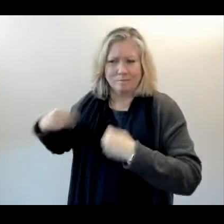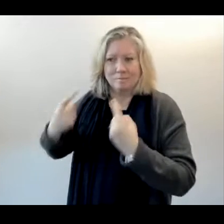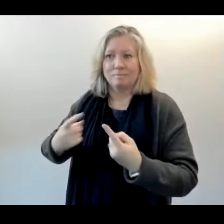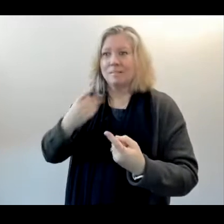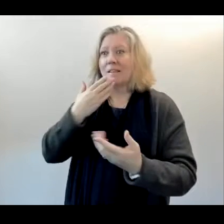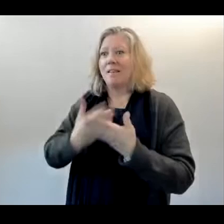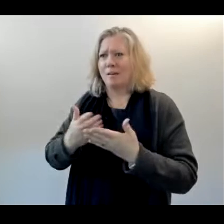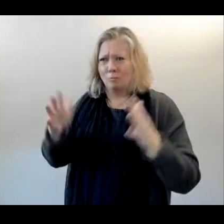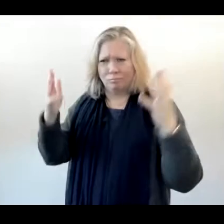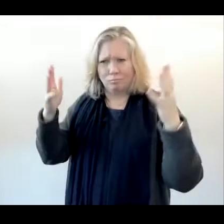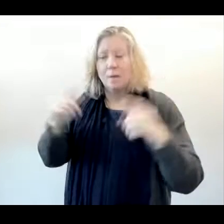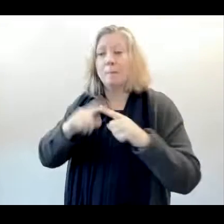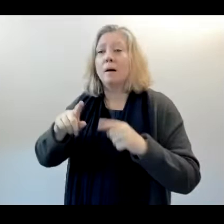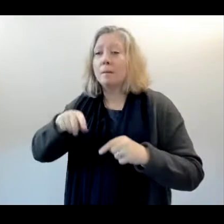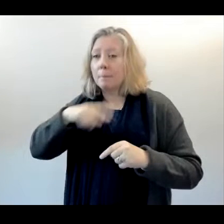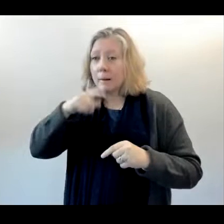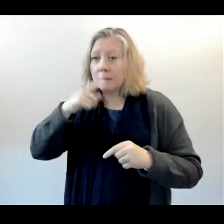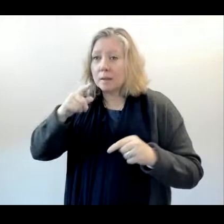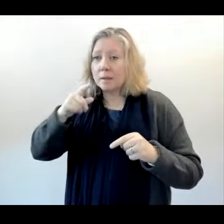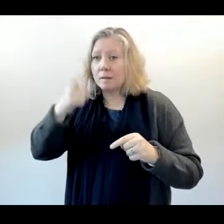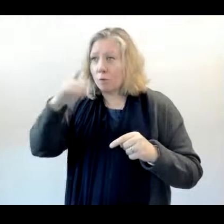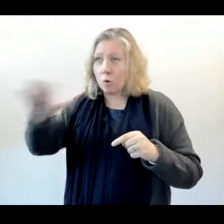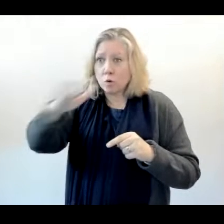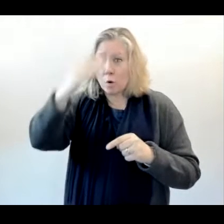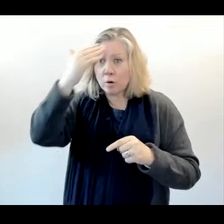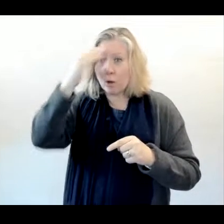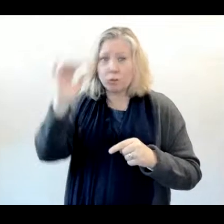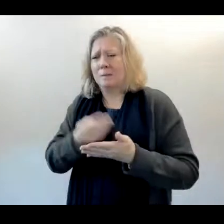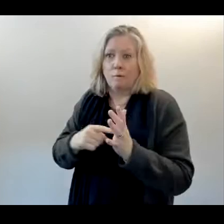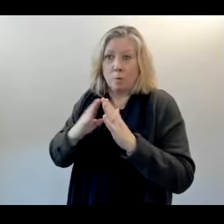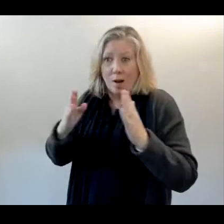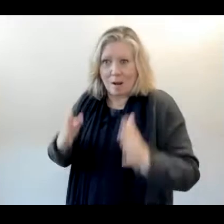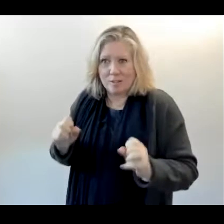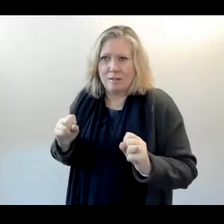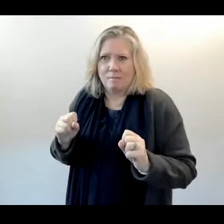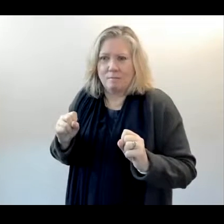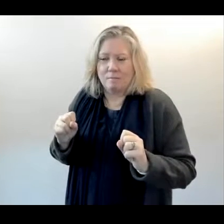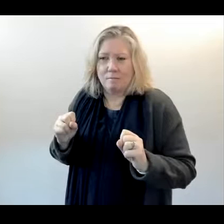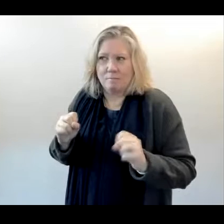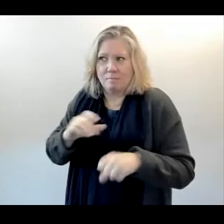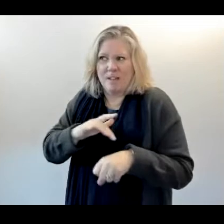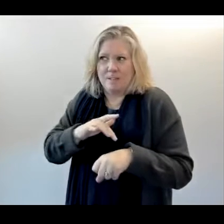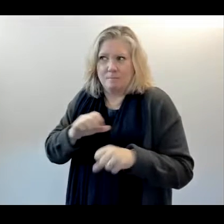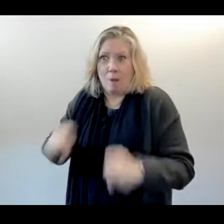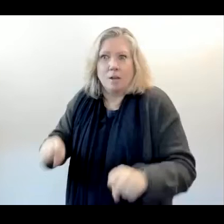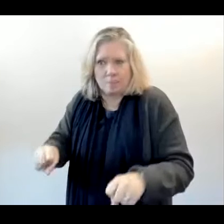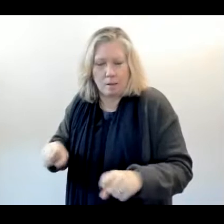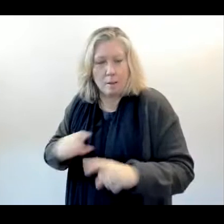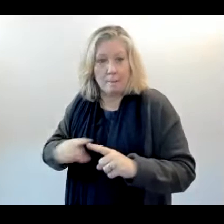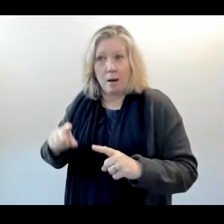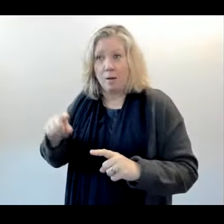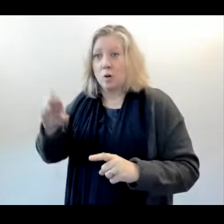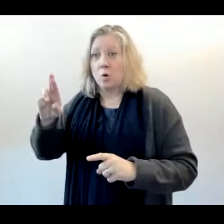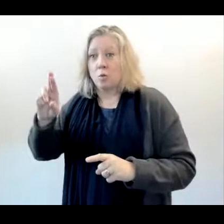also for the public's sort of edification, if you can see, the budget is actually really possible. The reality is we just don't have all the resources